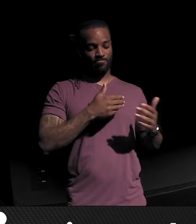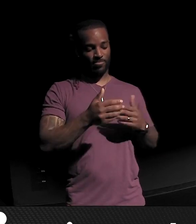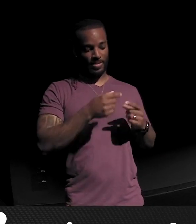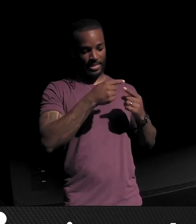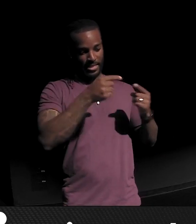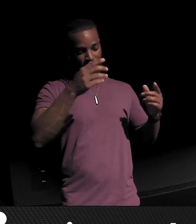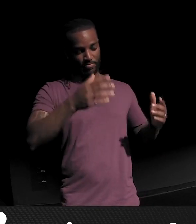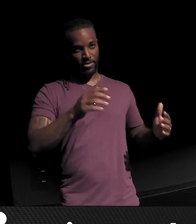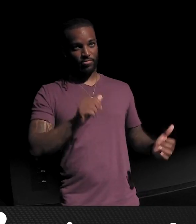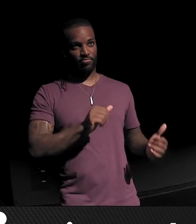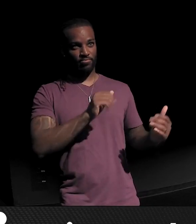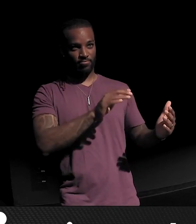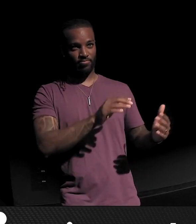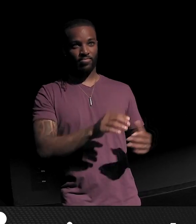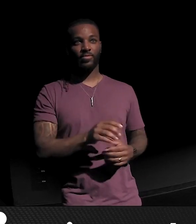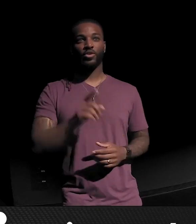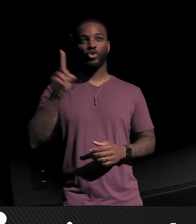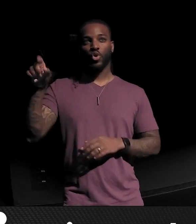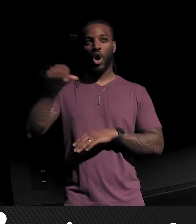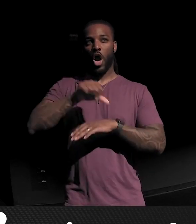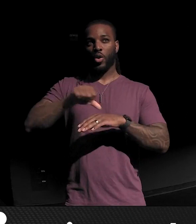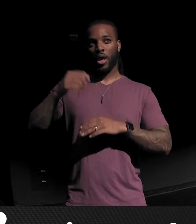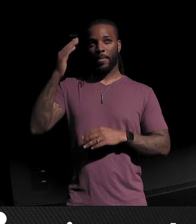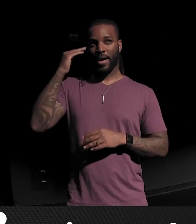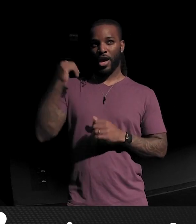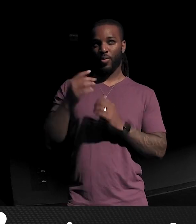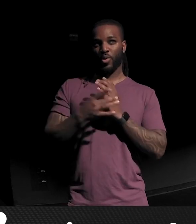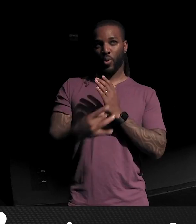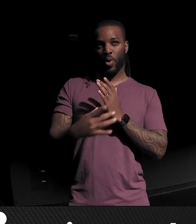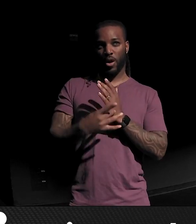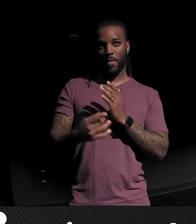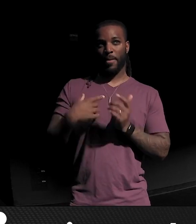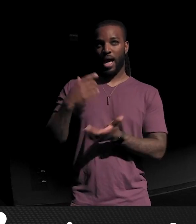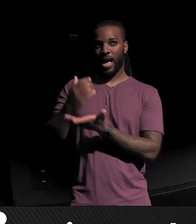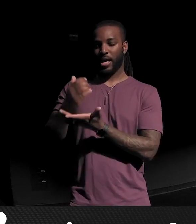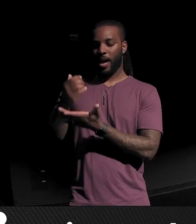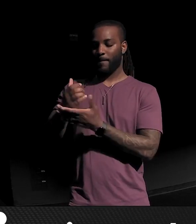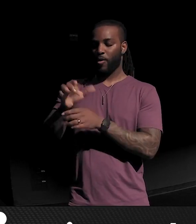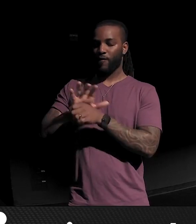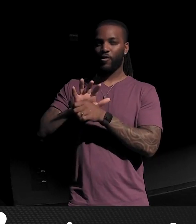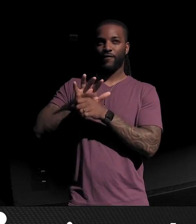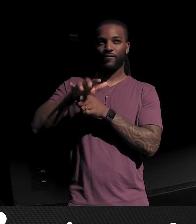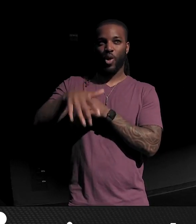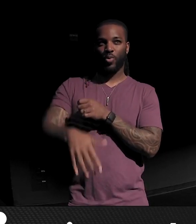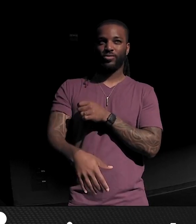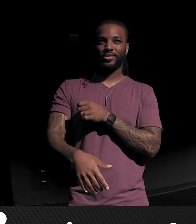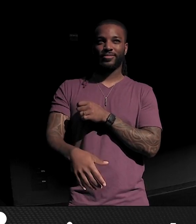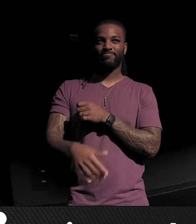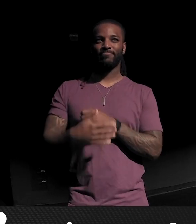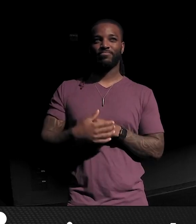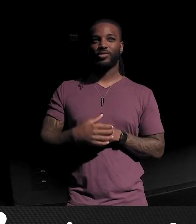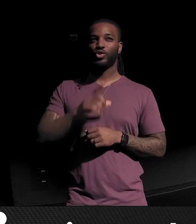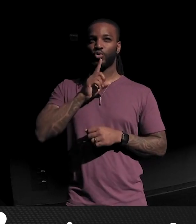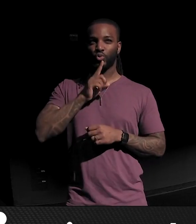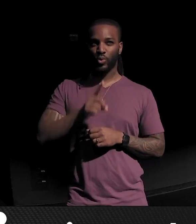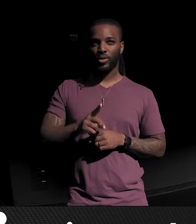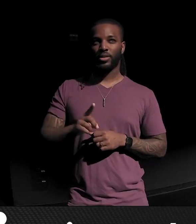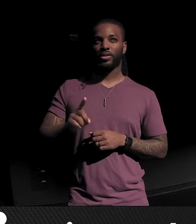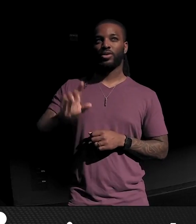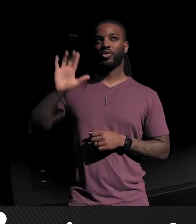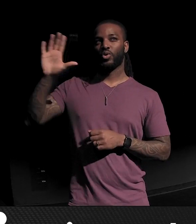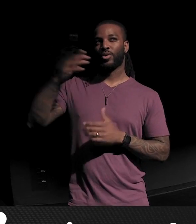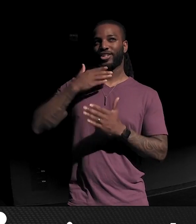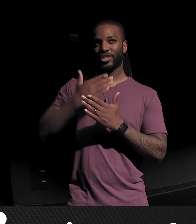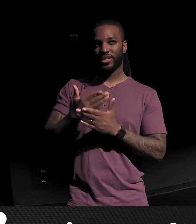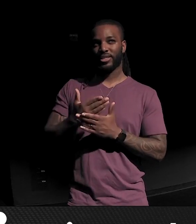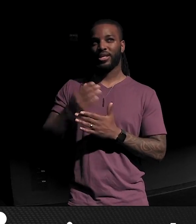enemies. You anoint my head with oil. My cup overflows. Surely your